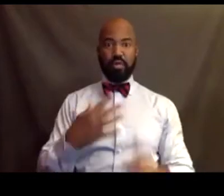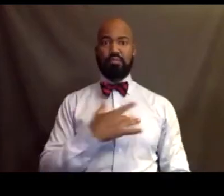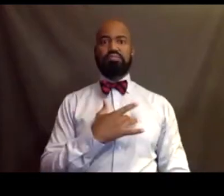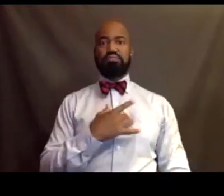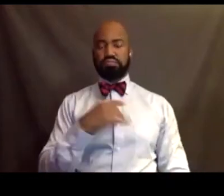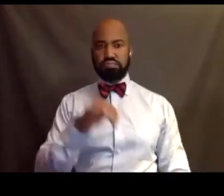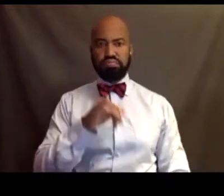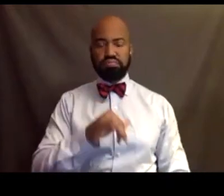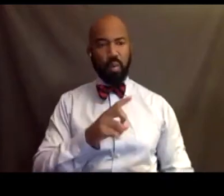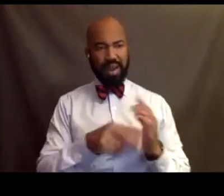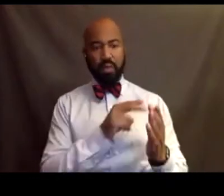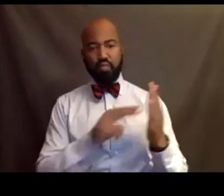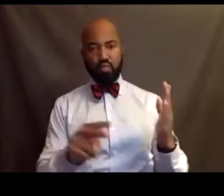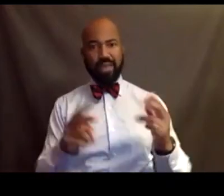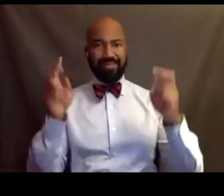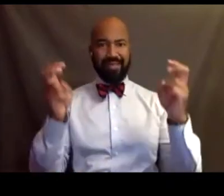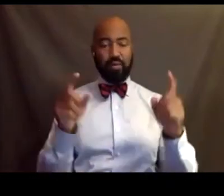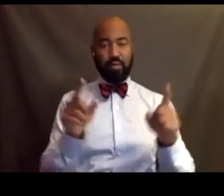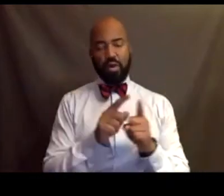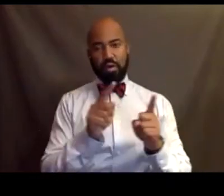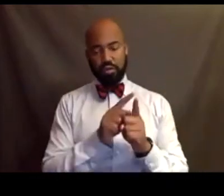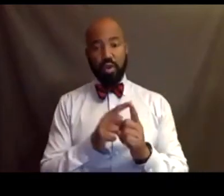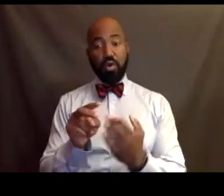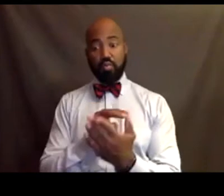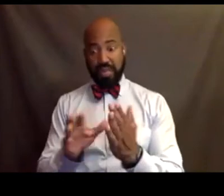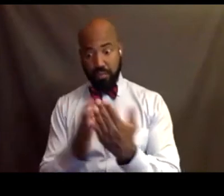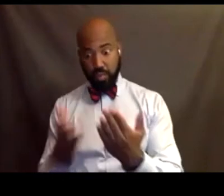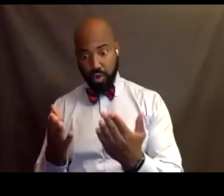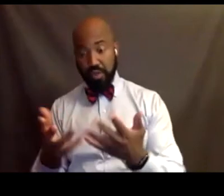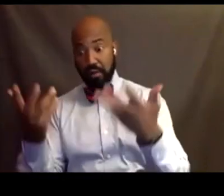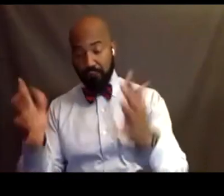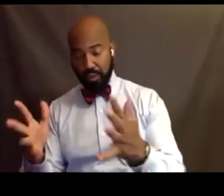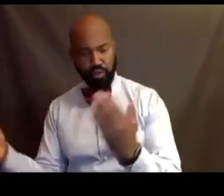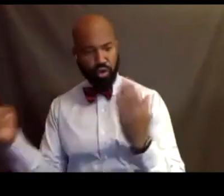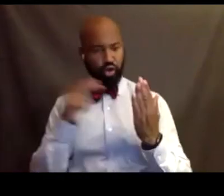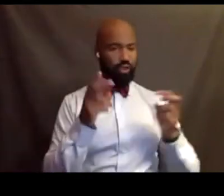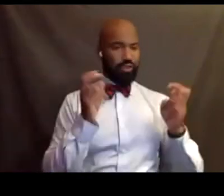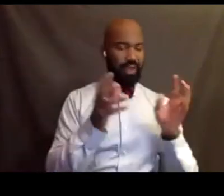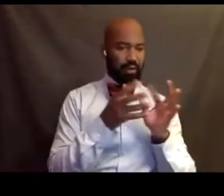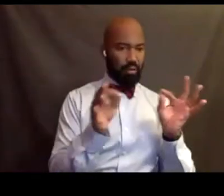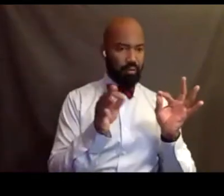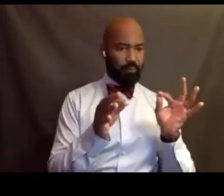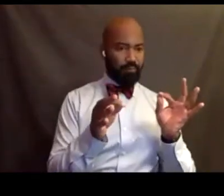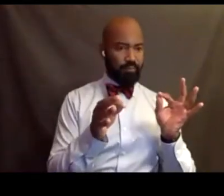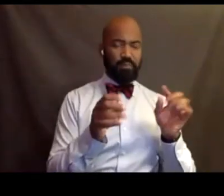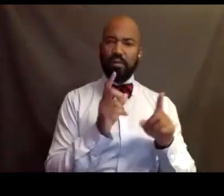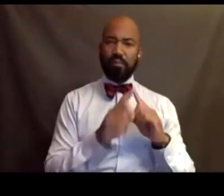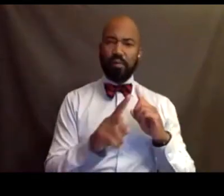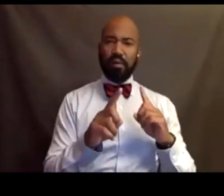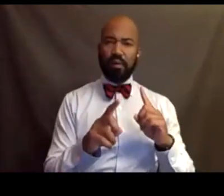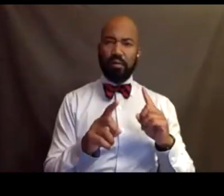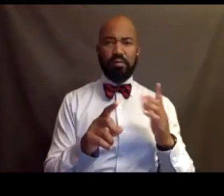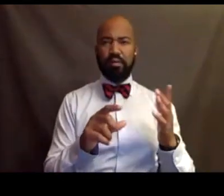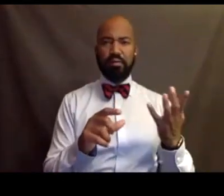like when I read the title and then looking at the title and going back and reading the book and seeing that that wasn't the aspect of it.